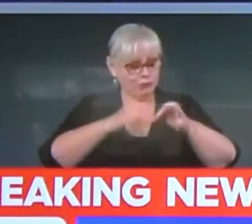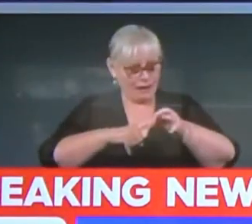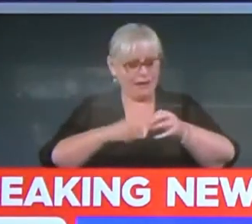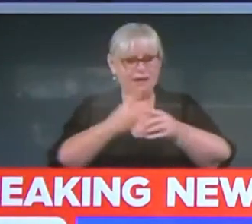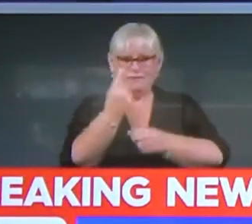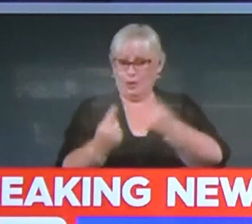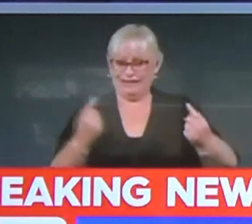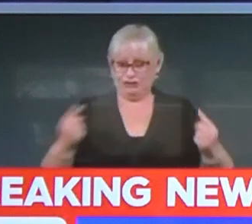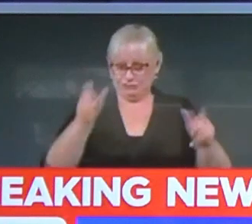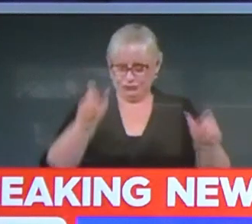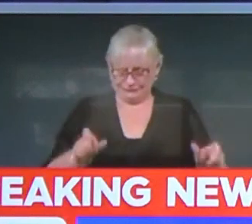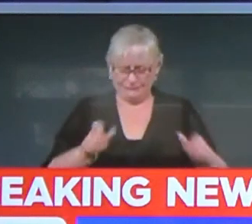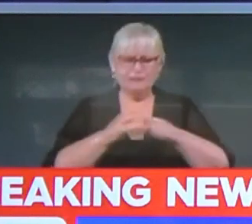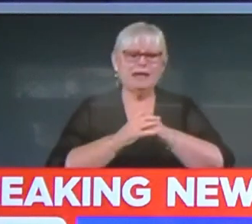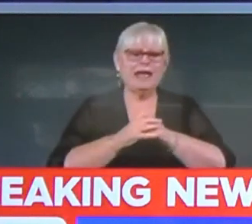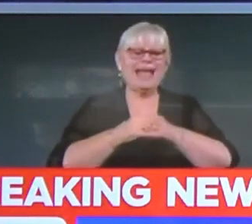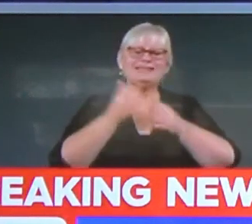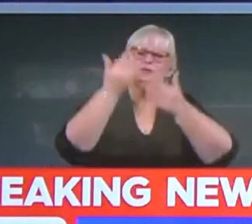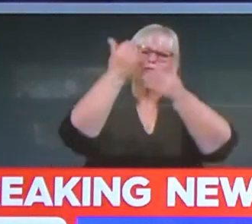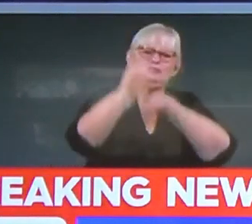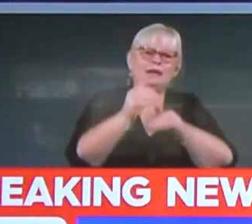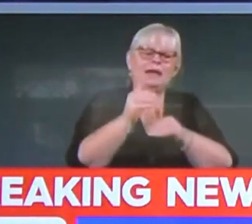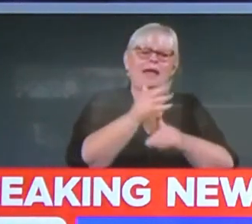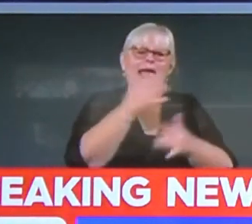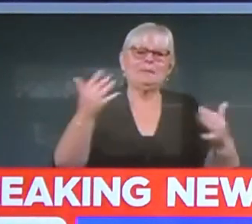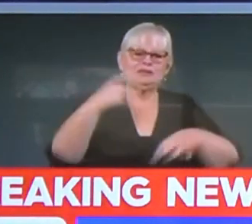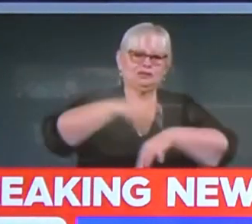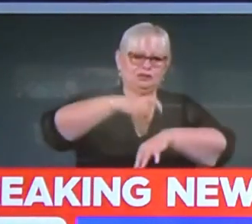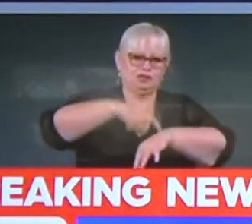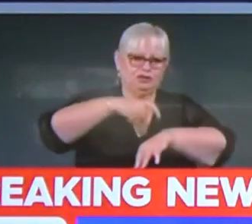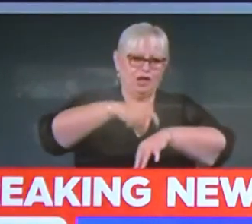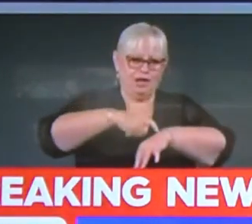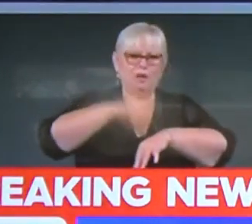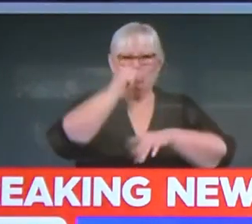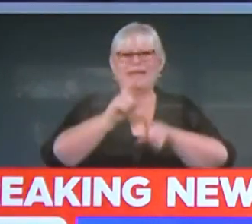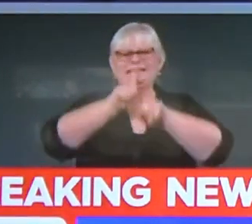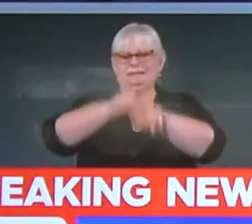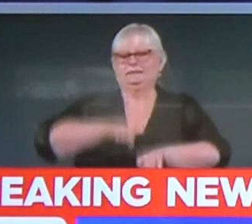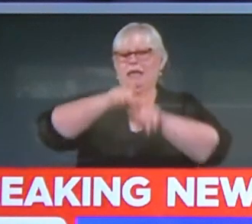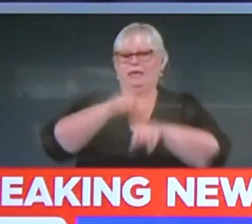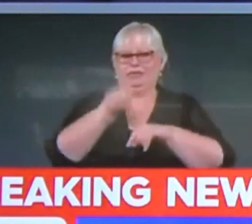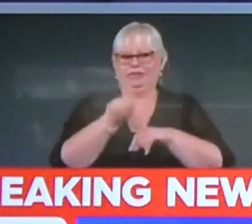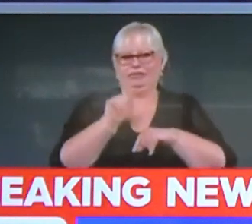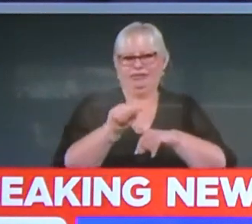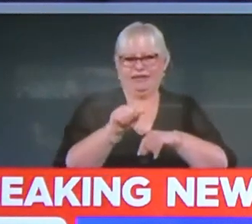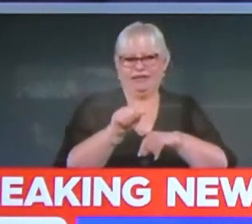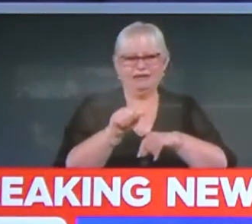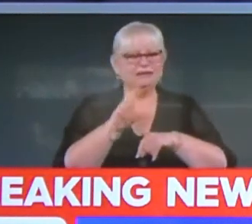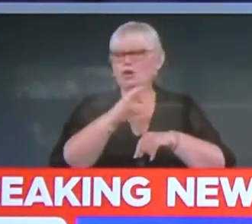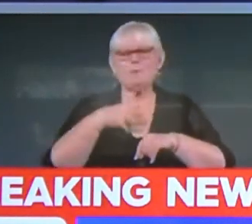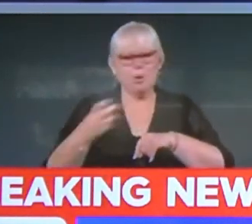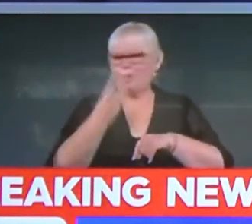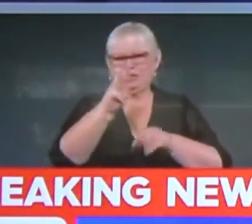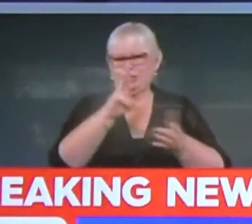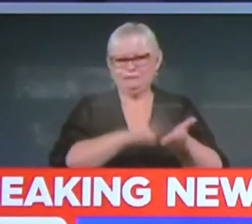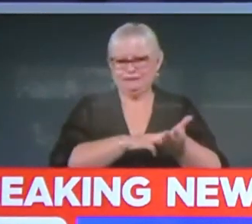person, and on top of that, to restrict the amount of time a patron is in the premise to no more than